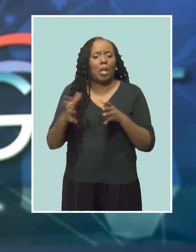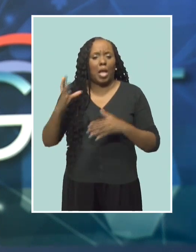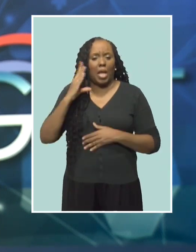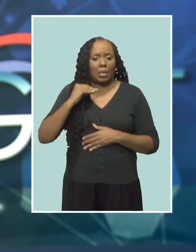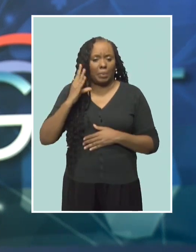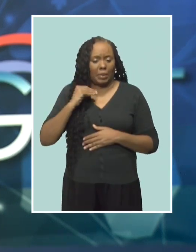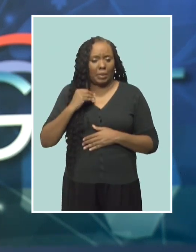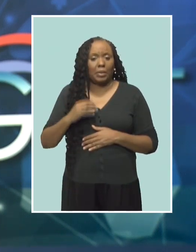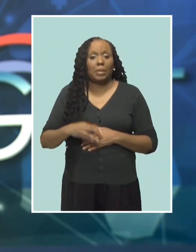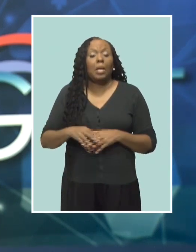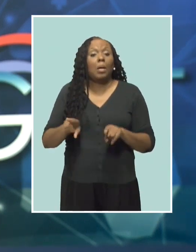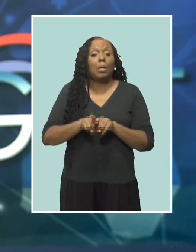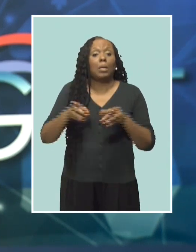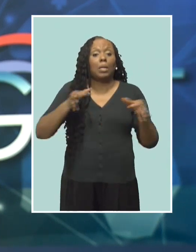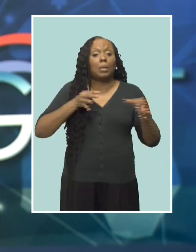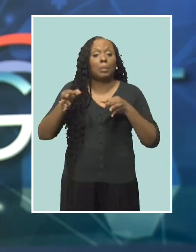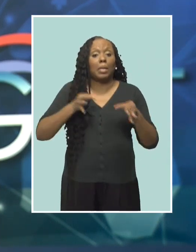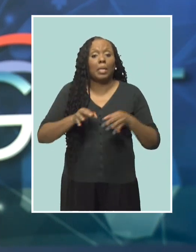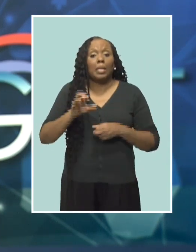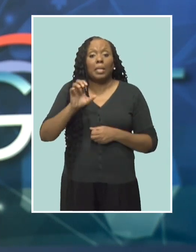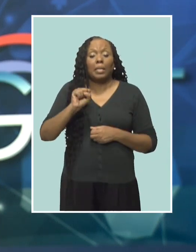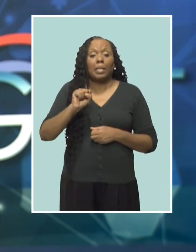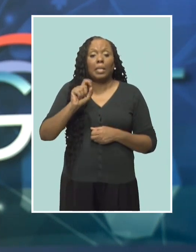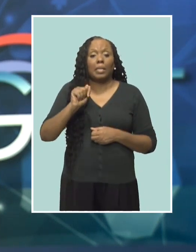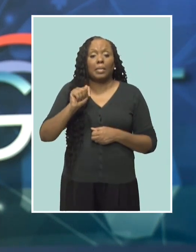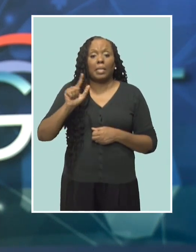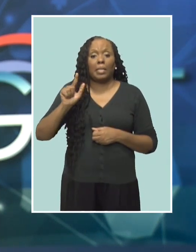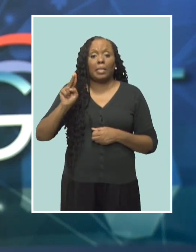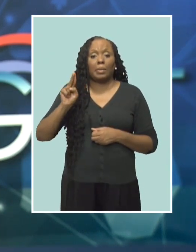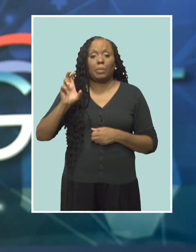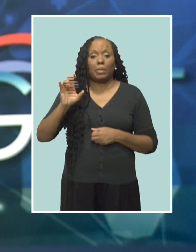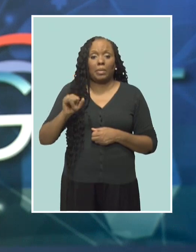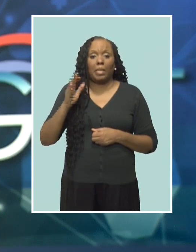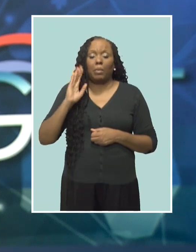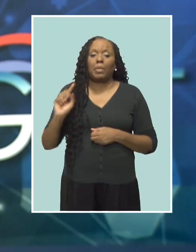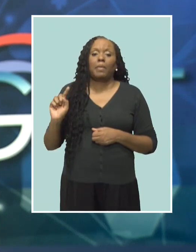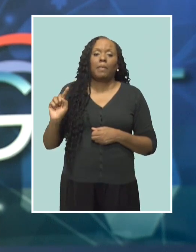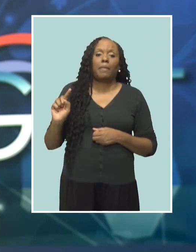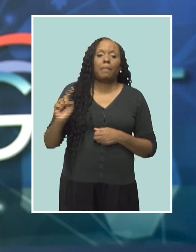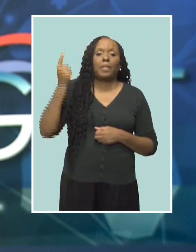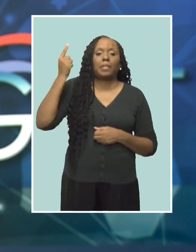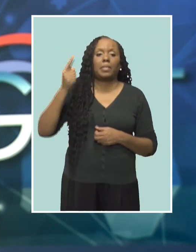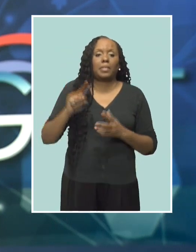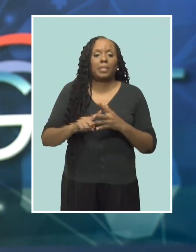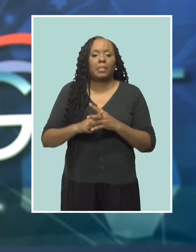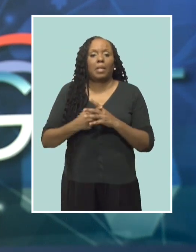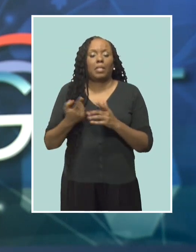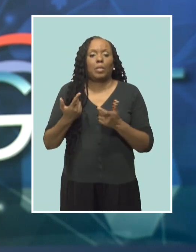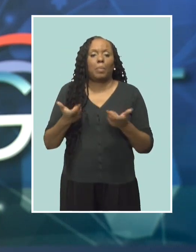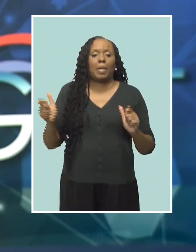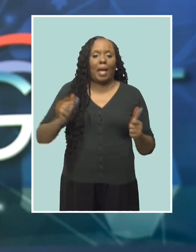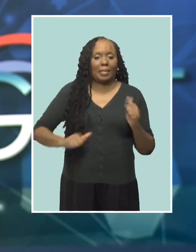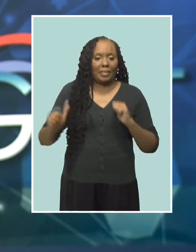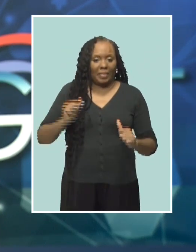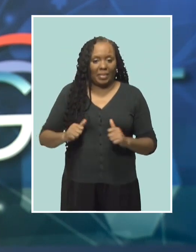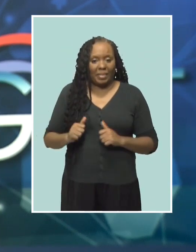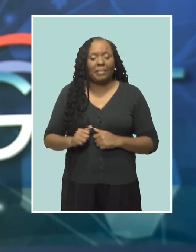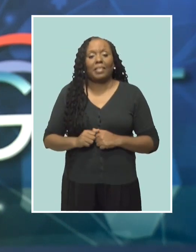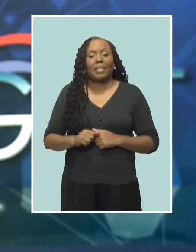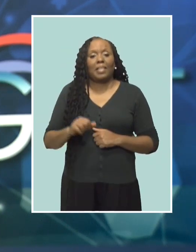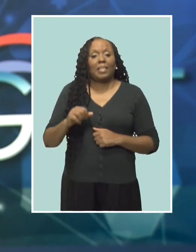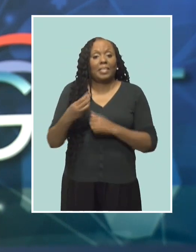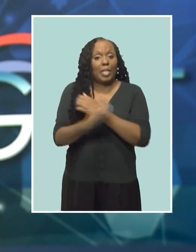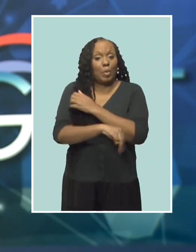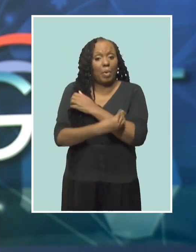Minister Munro-Knight explains that St. Lucie will kick off the regathering activities in January, while St. Michael will be the last parish